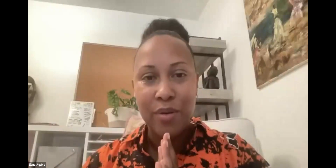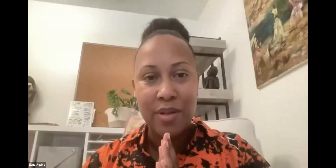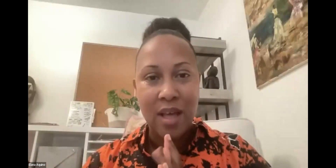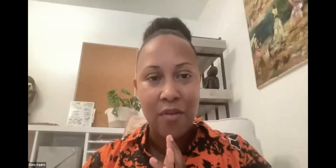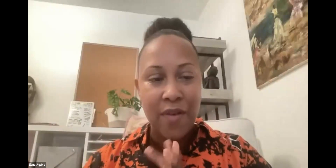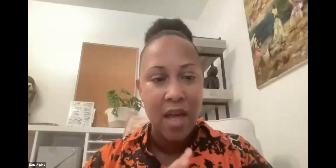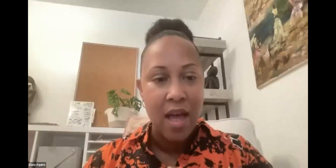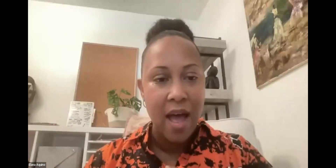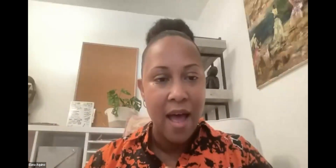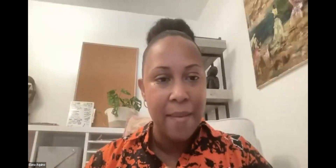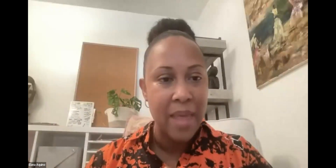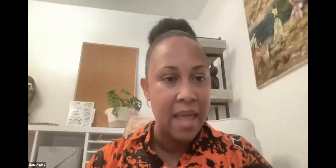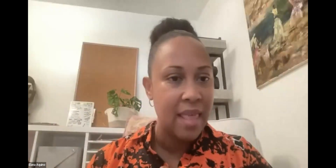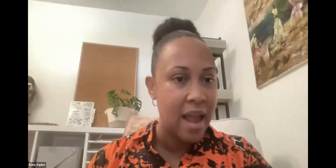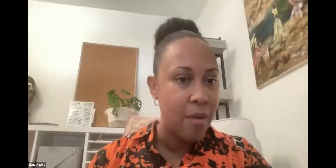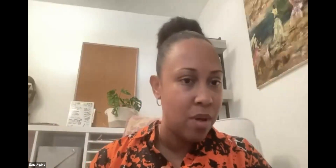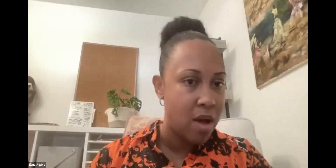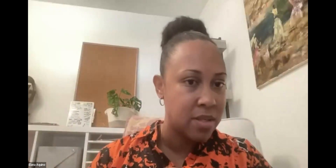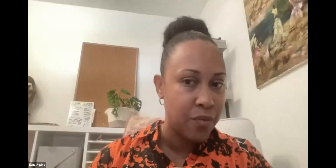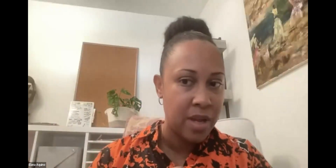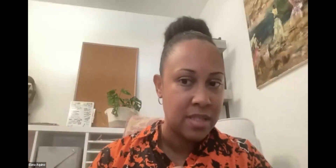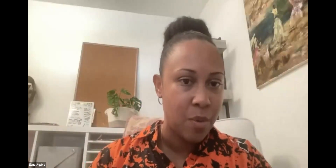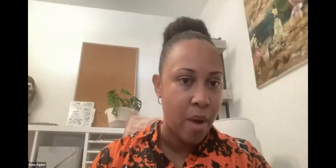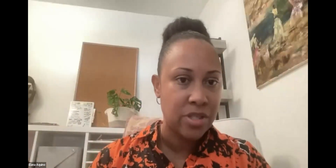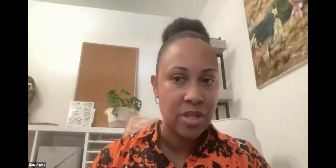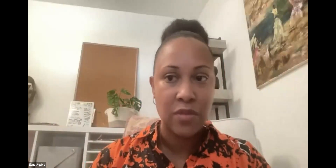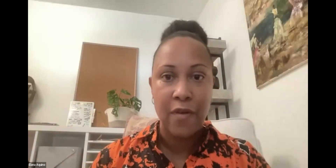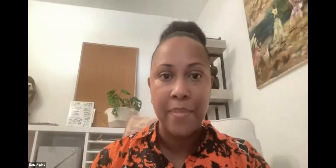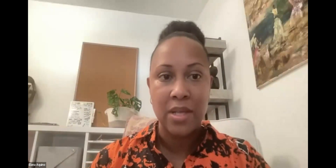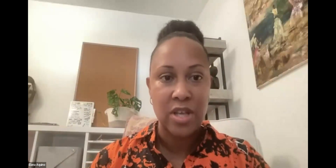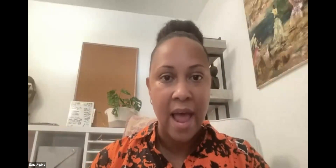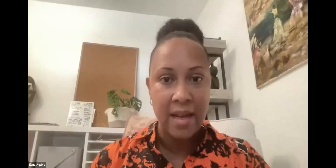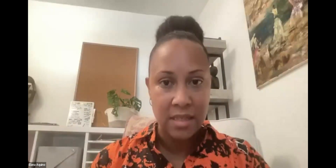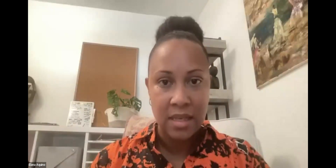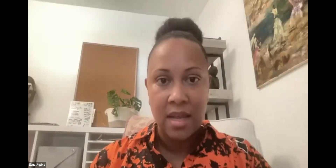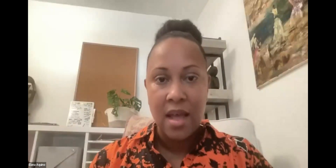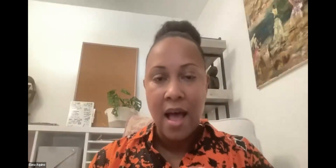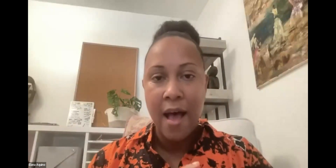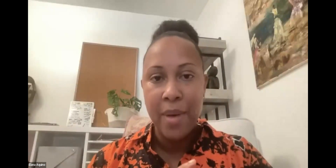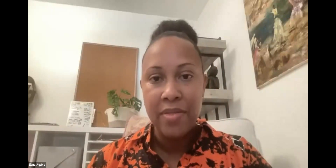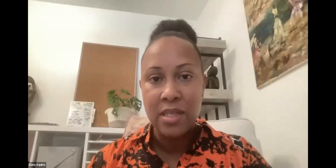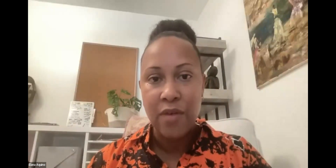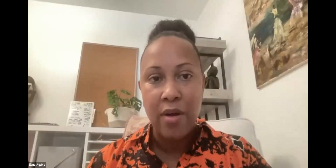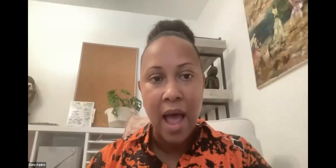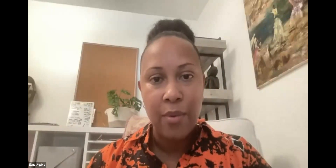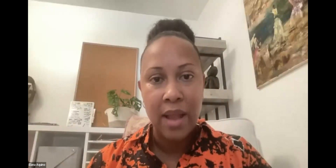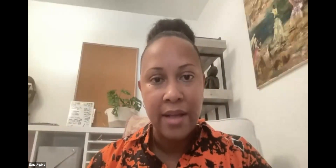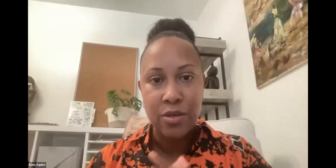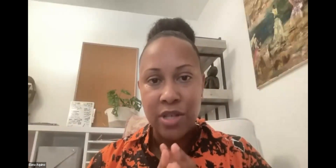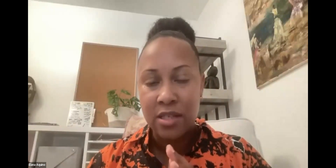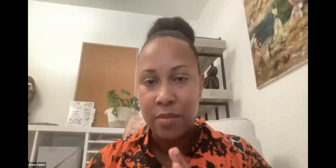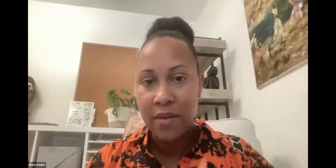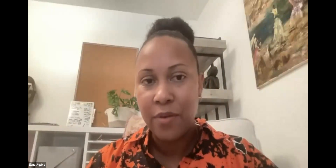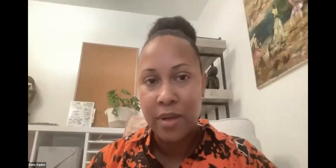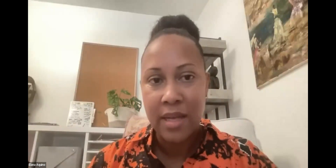you can mute yourself. And then I will also read some questions from the chat. But this round, I would like